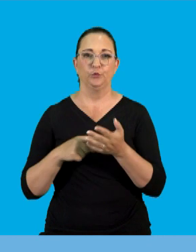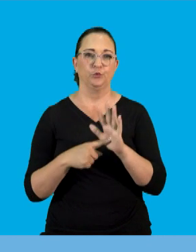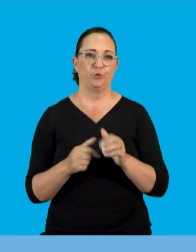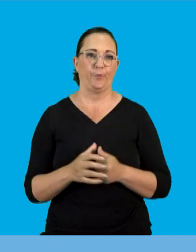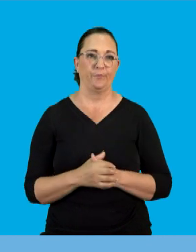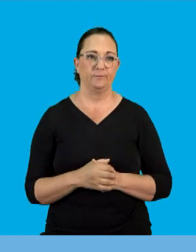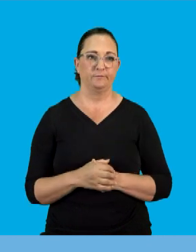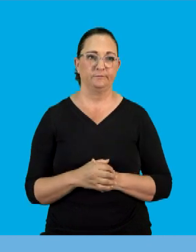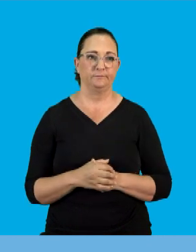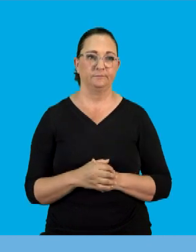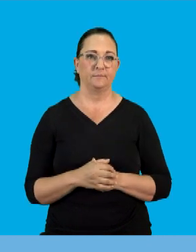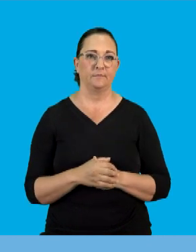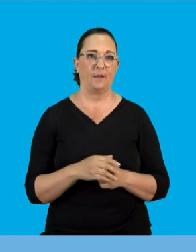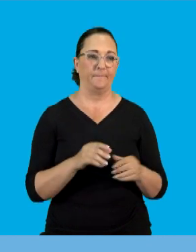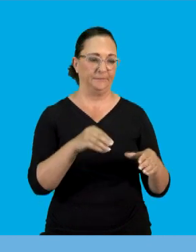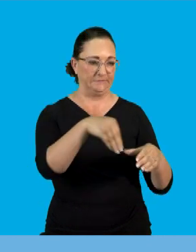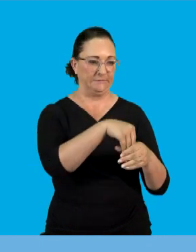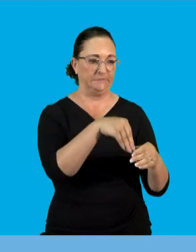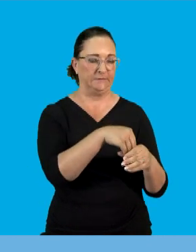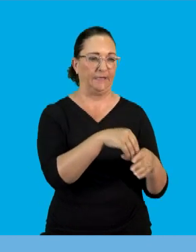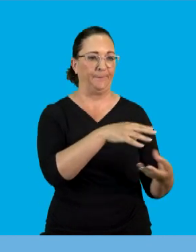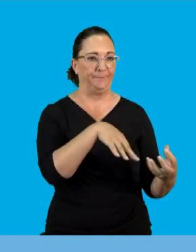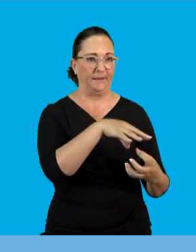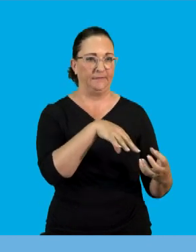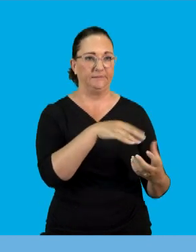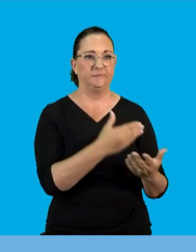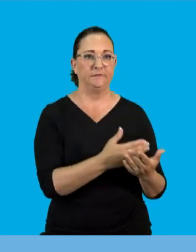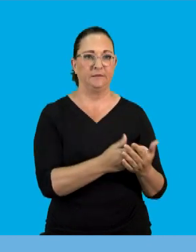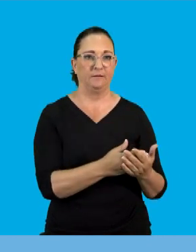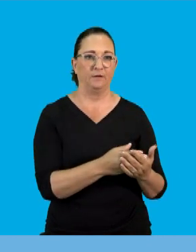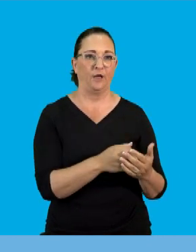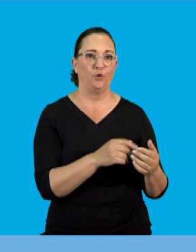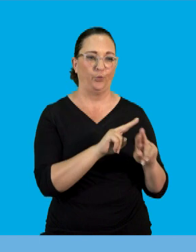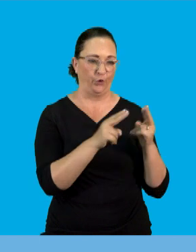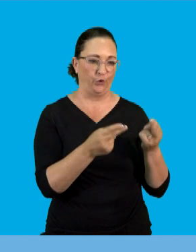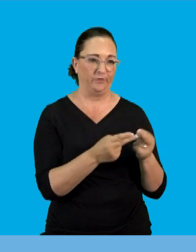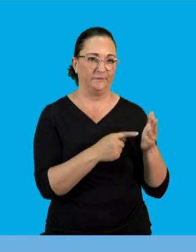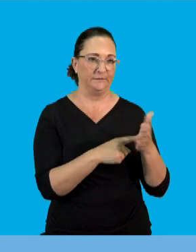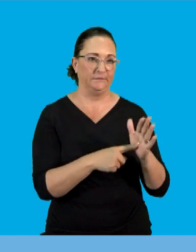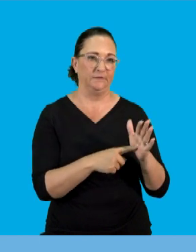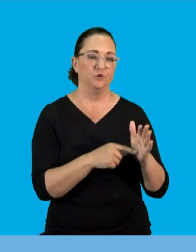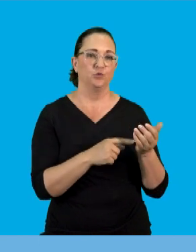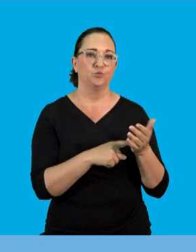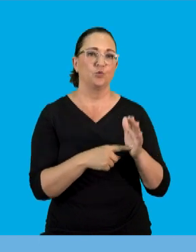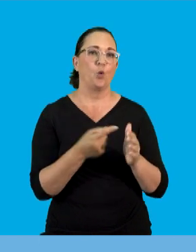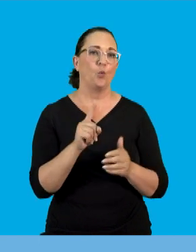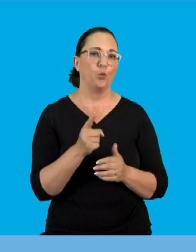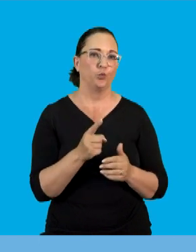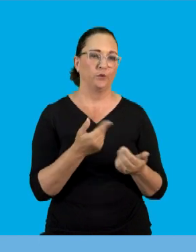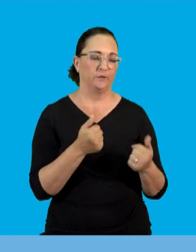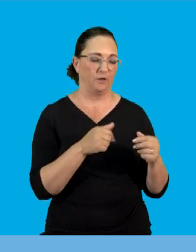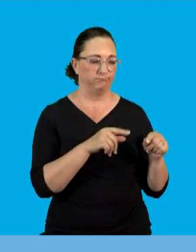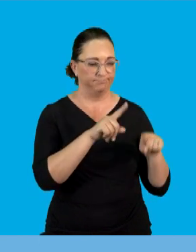we have different substances that were mixed with the universal indicator to show the range of